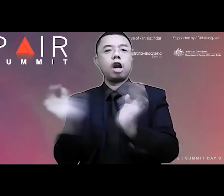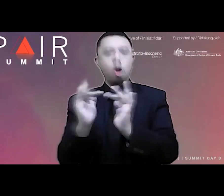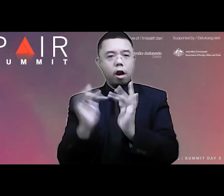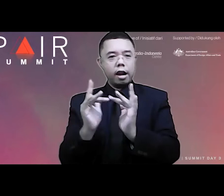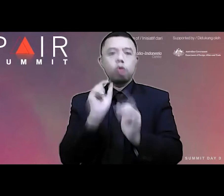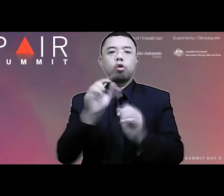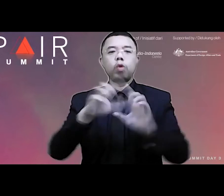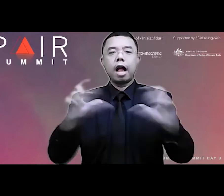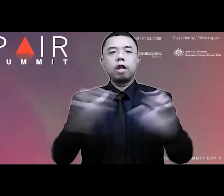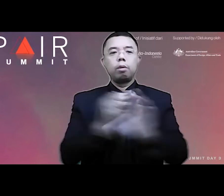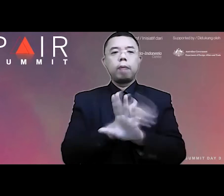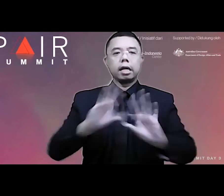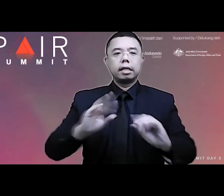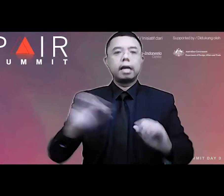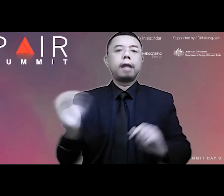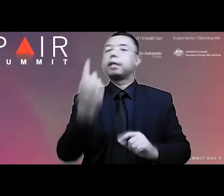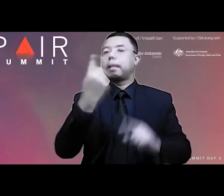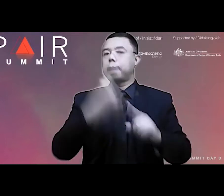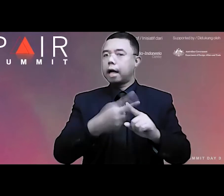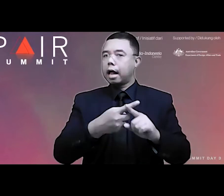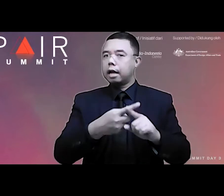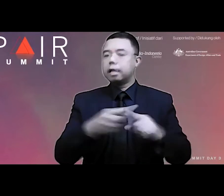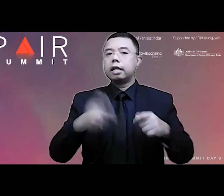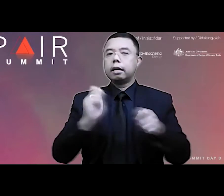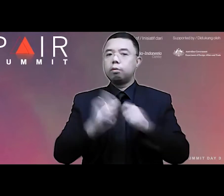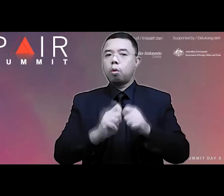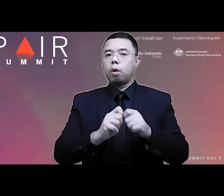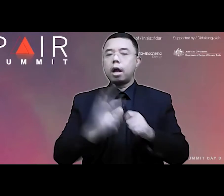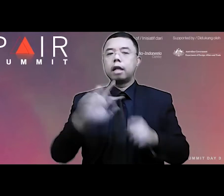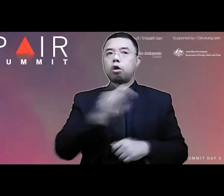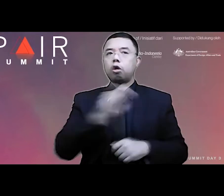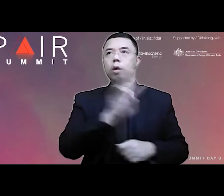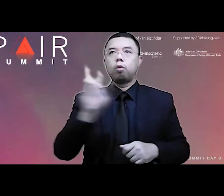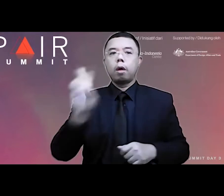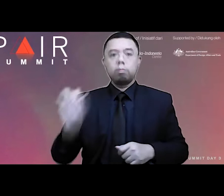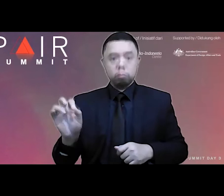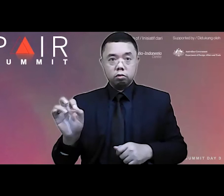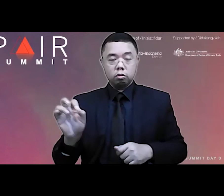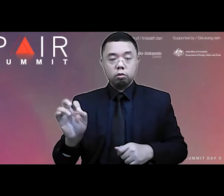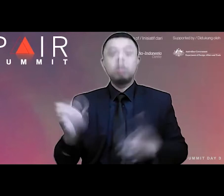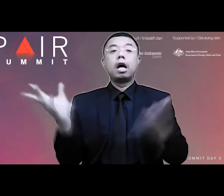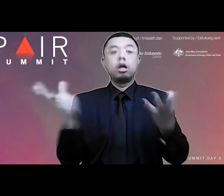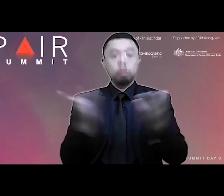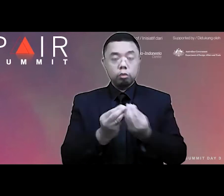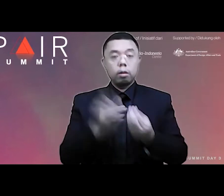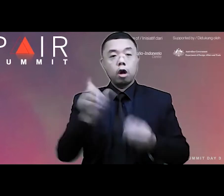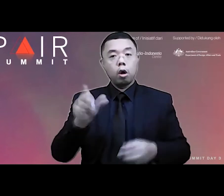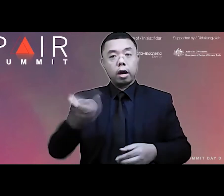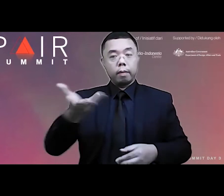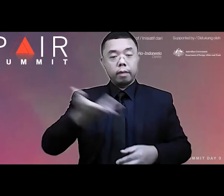card in 2020, and the numbers of recipients was around 11.4